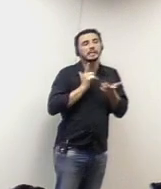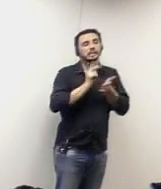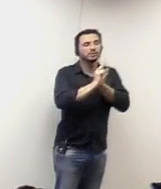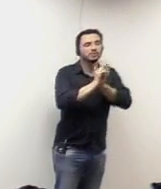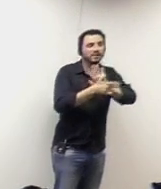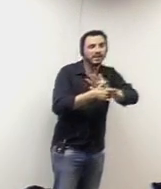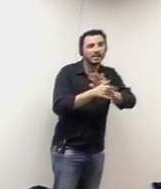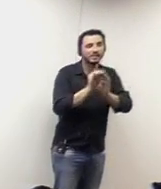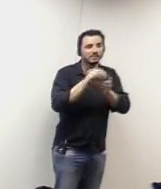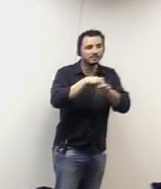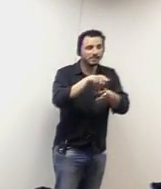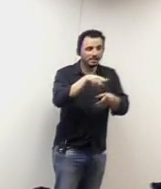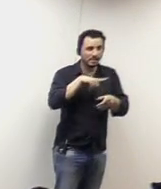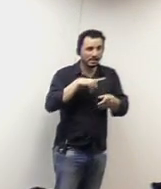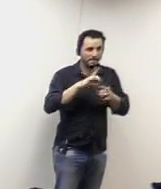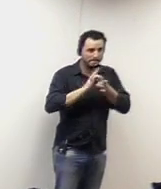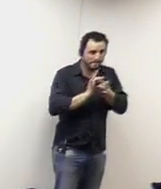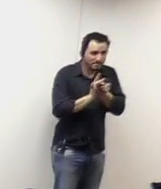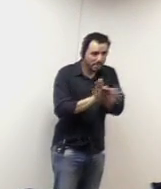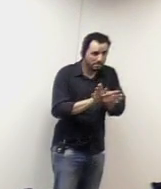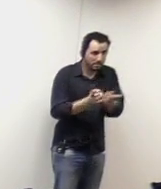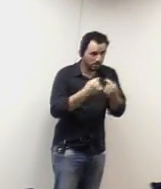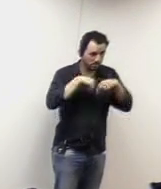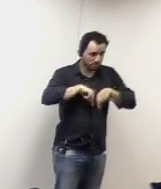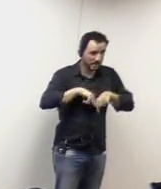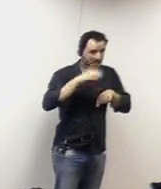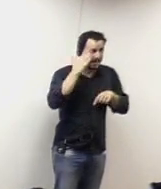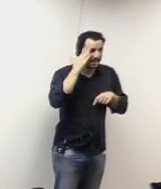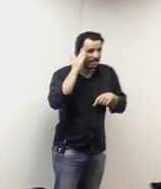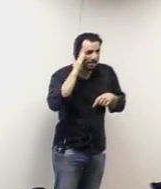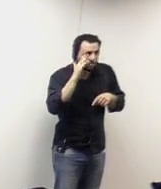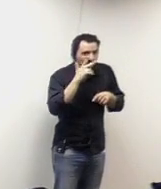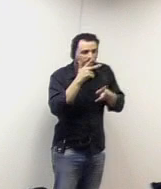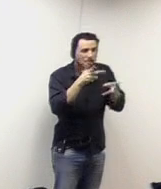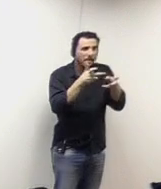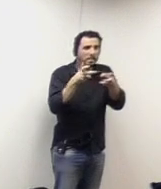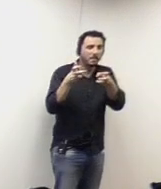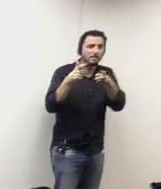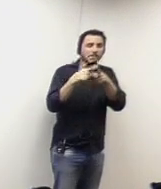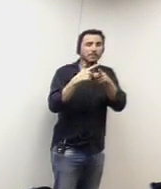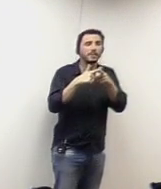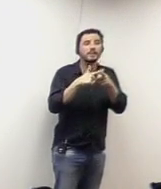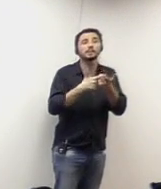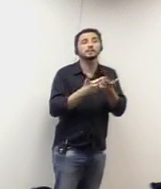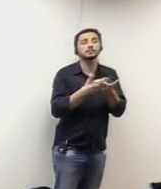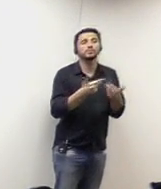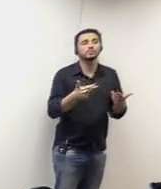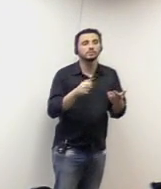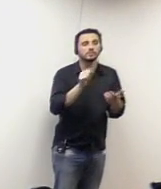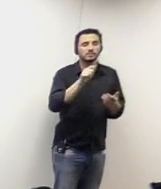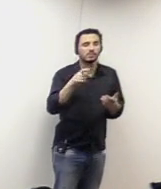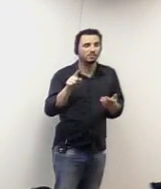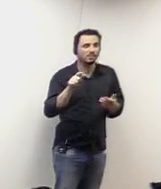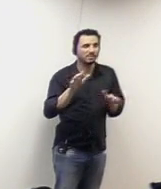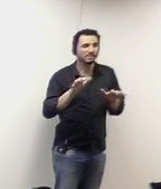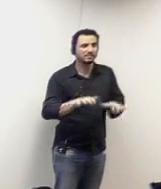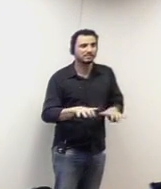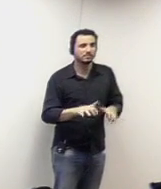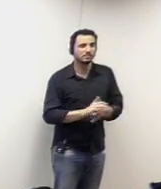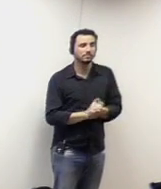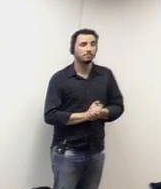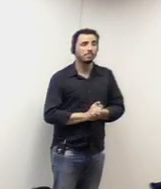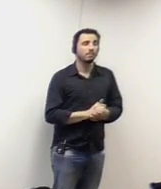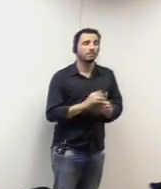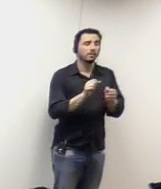you to understand better why things are the way they are, allows you to better create a roadmap to how to get